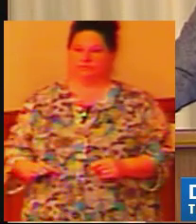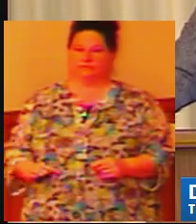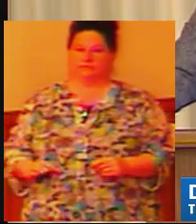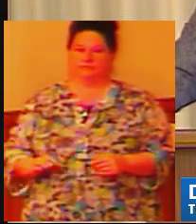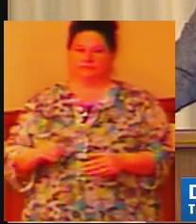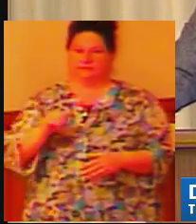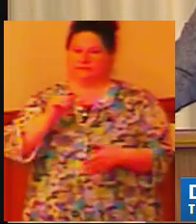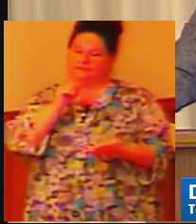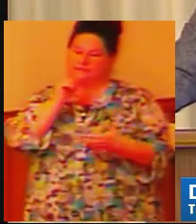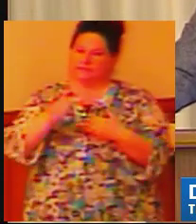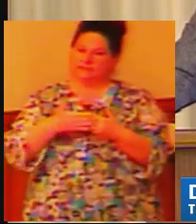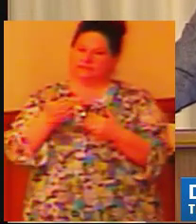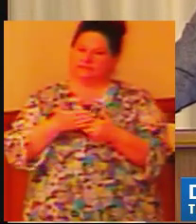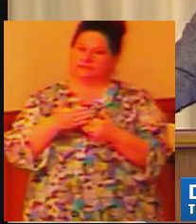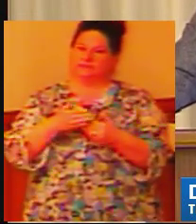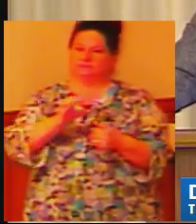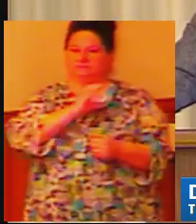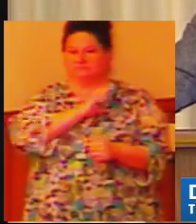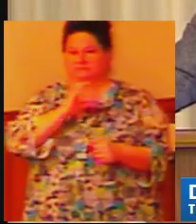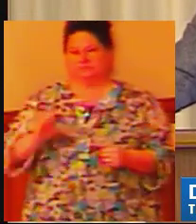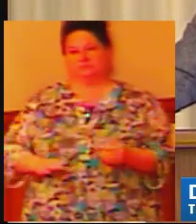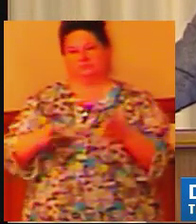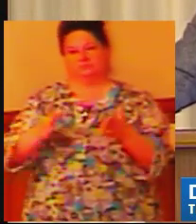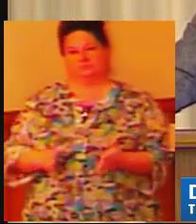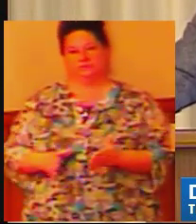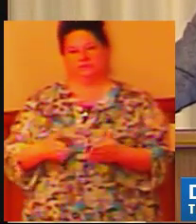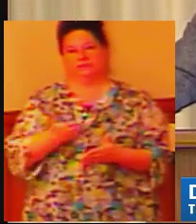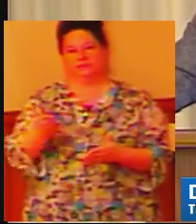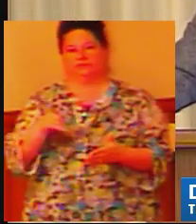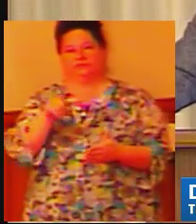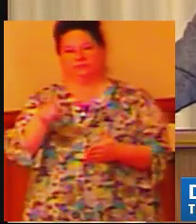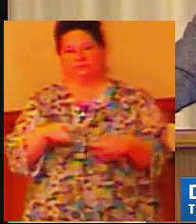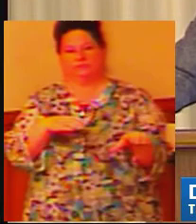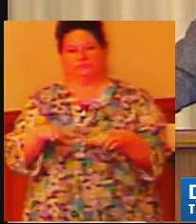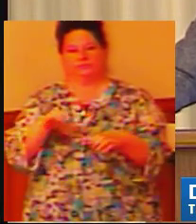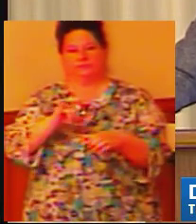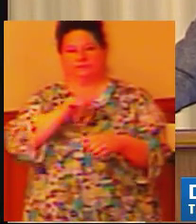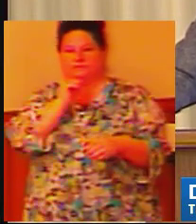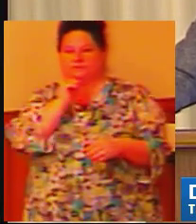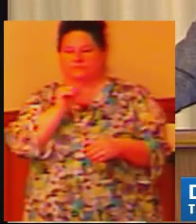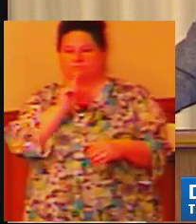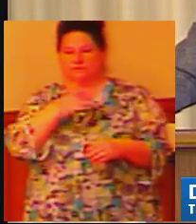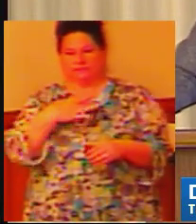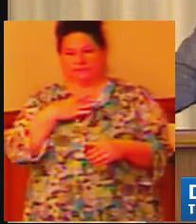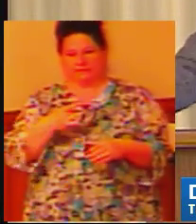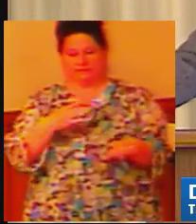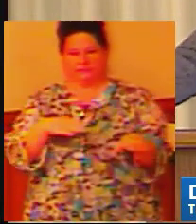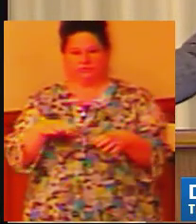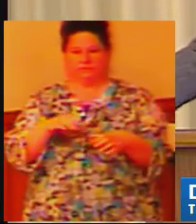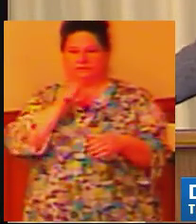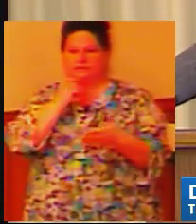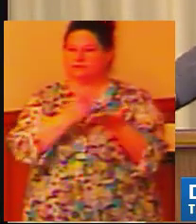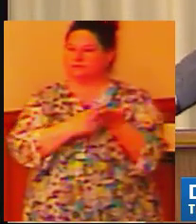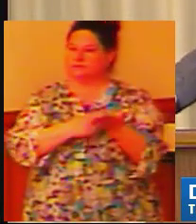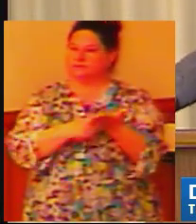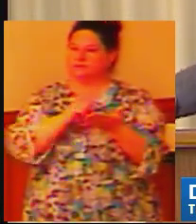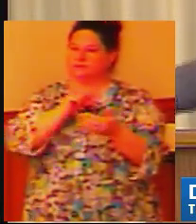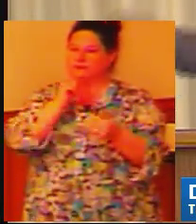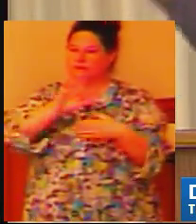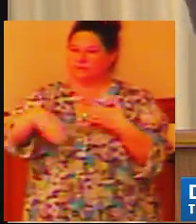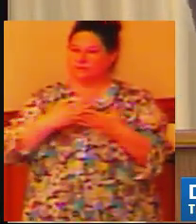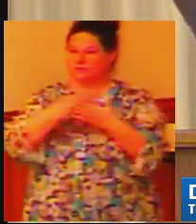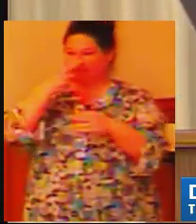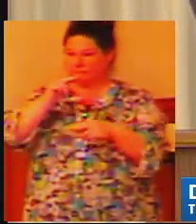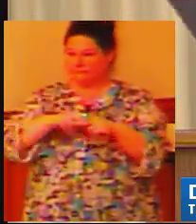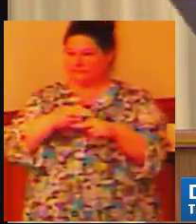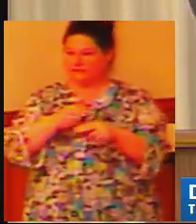it's not an easy thing being a Christian. There's things you must do that you don't necessarily like to do. Now, we don't talk about it. It's not all fun and games that I love